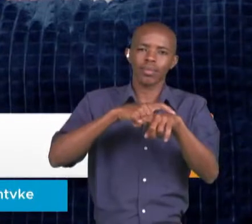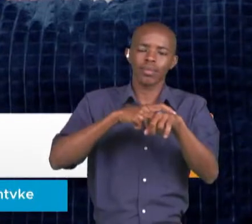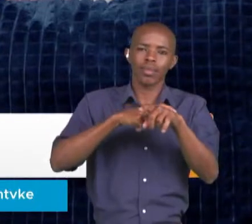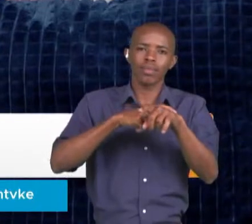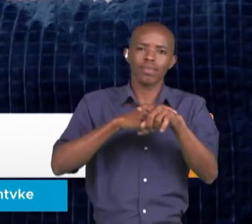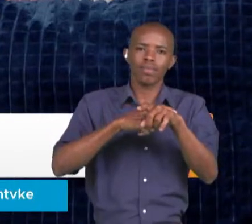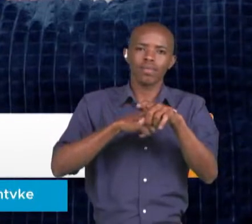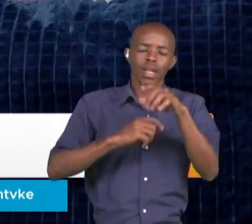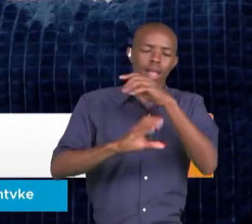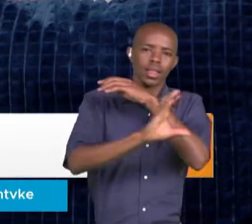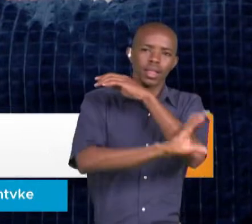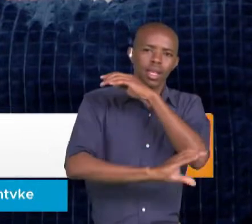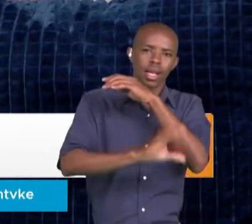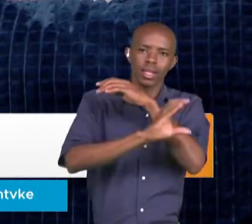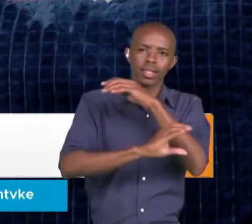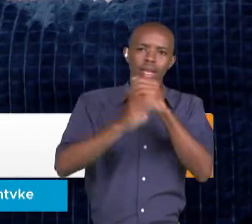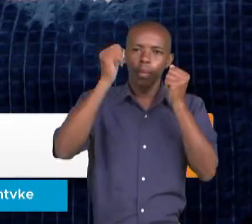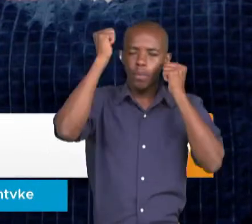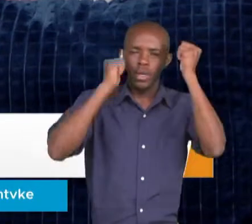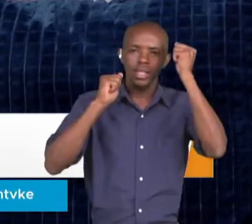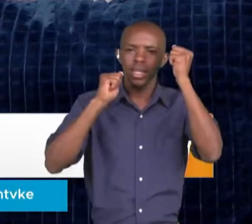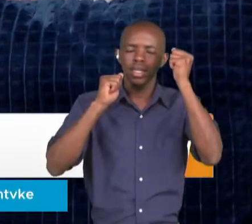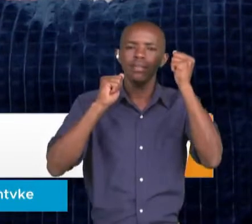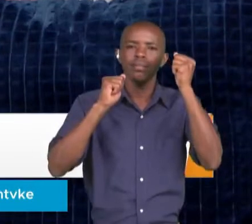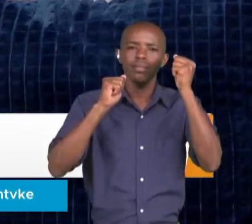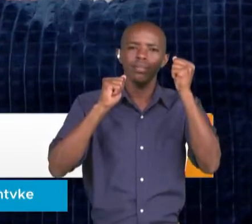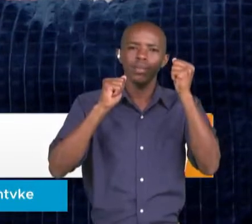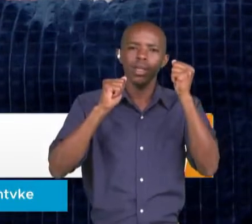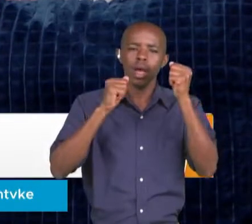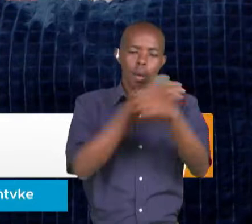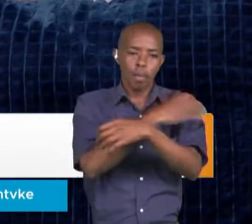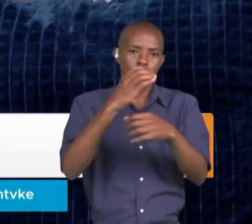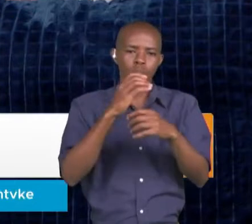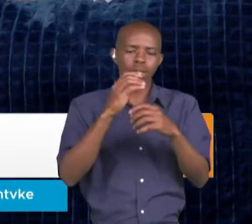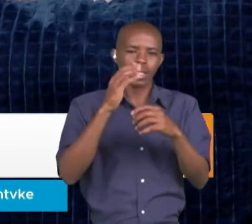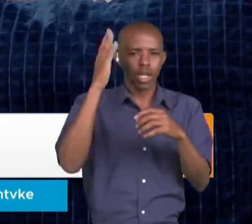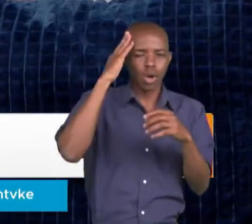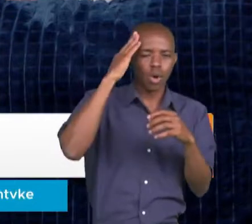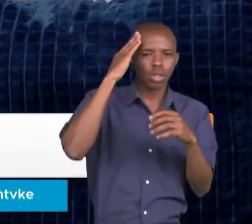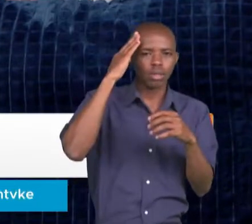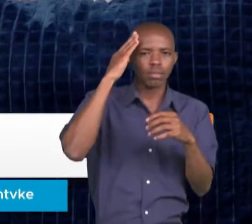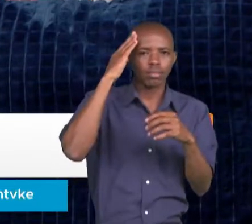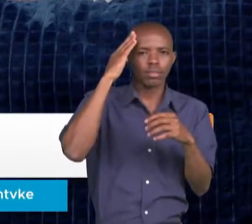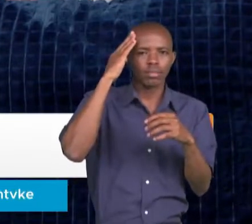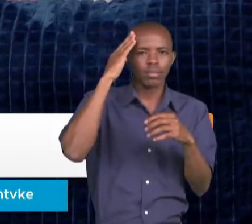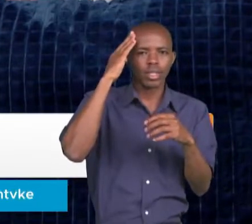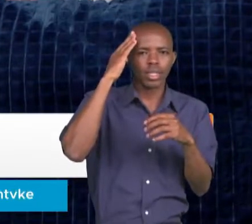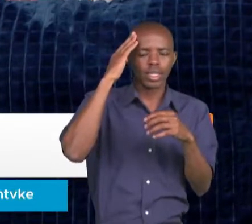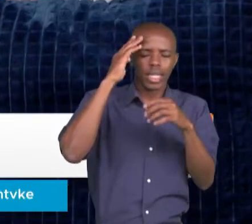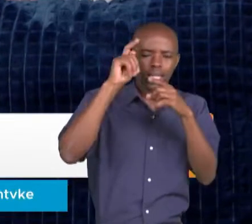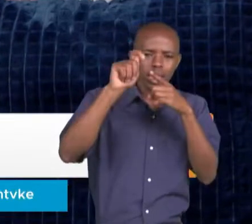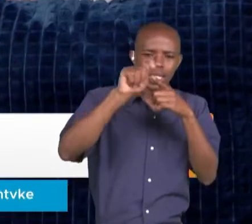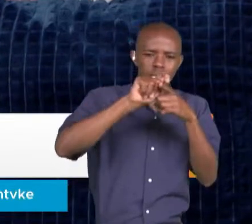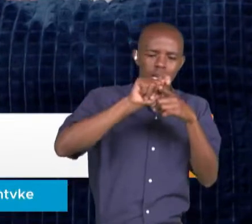country, the country's military organ is tested for its aptitude, its astuteness, its training.